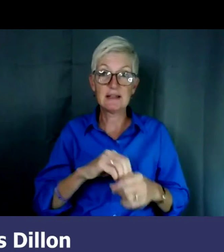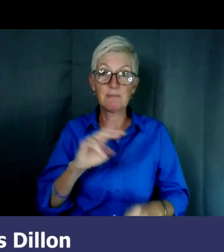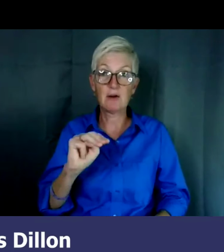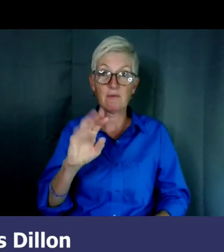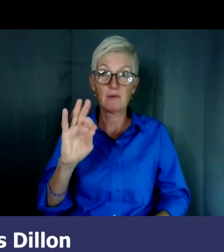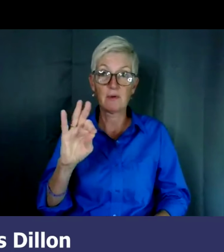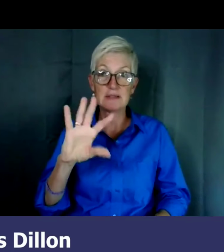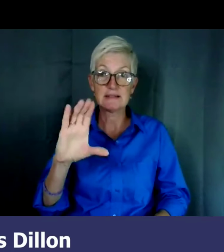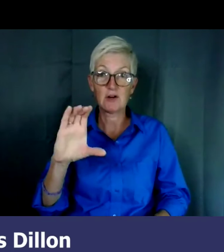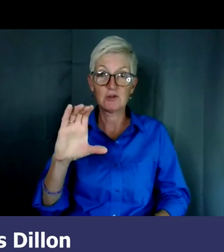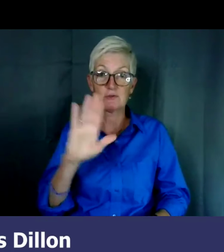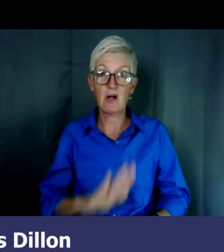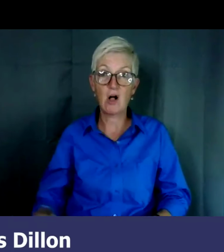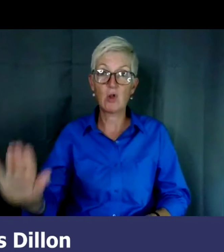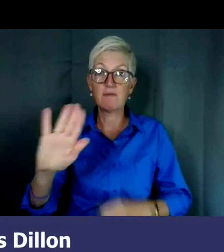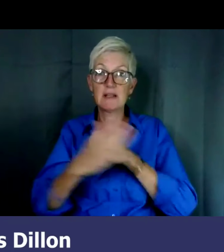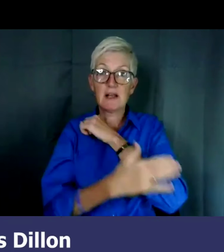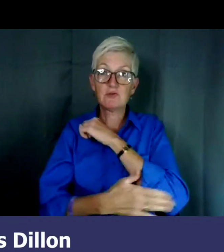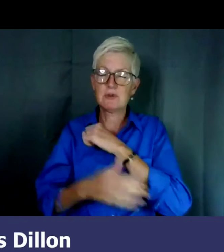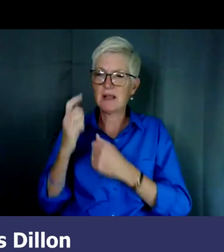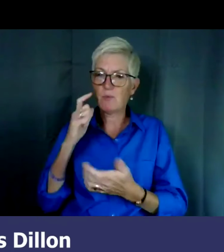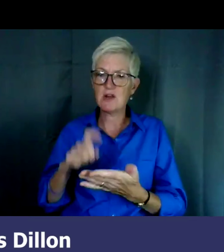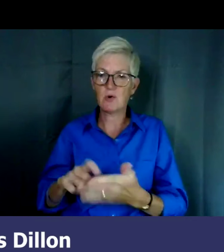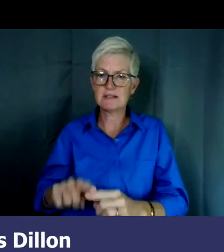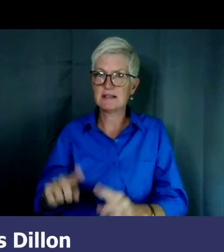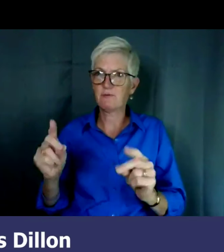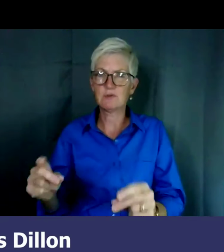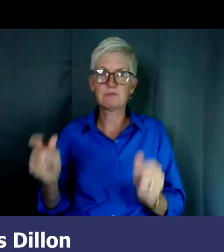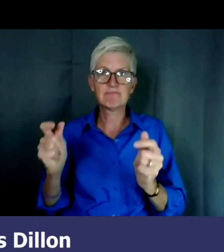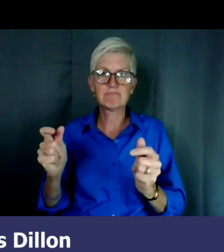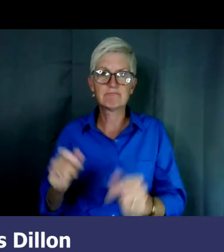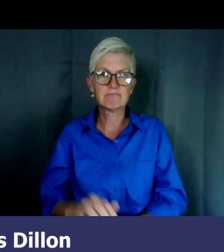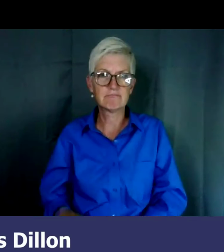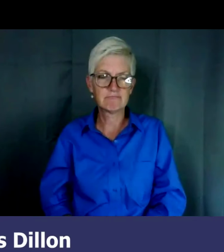country. And like I said, we noticed the differences early.